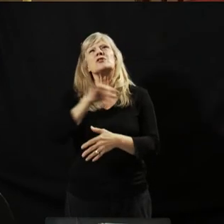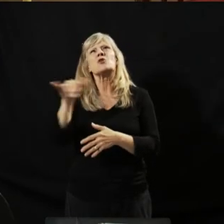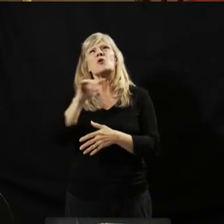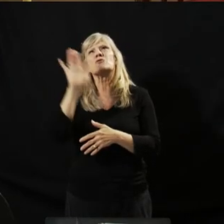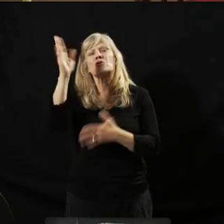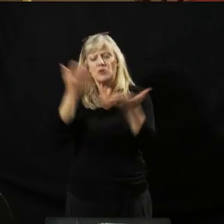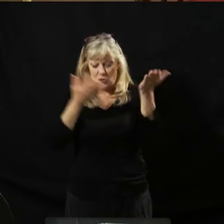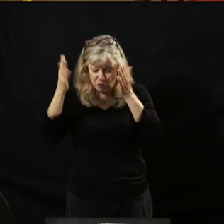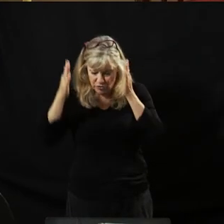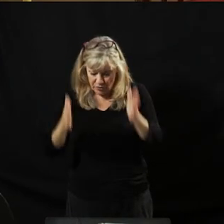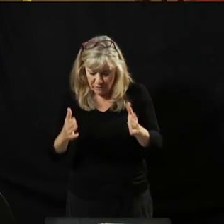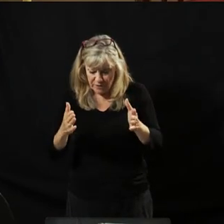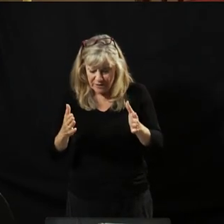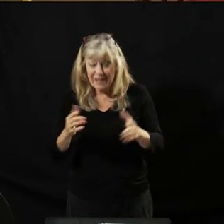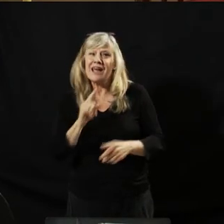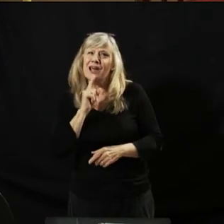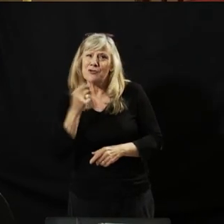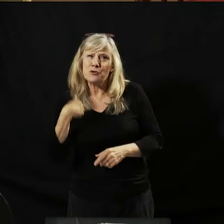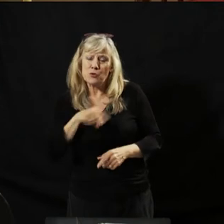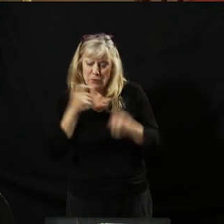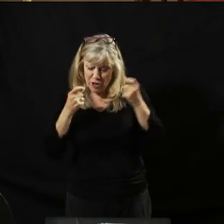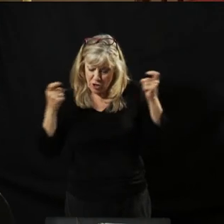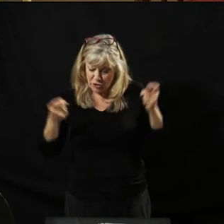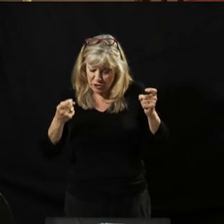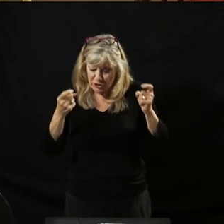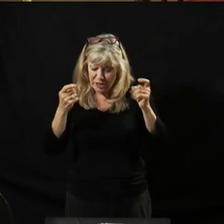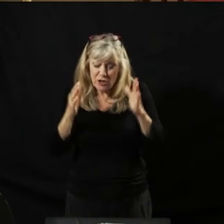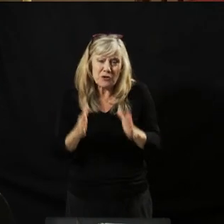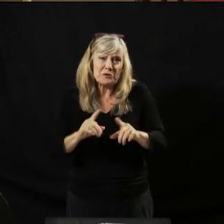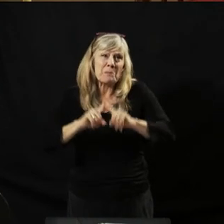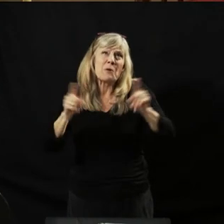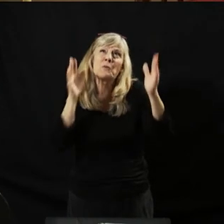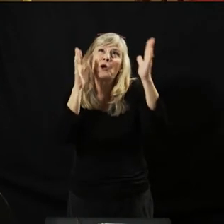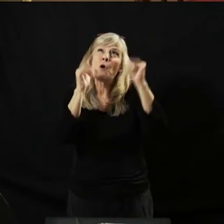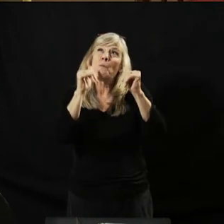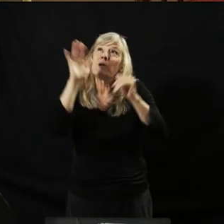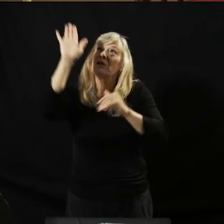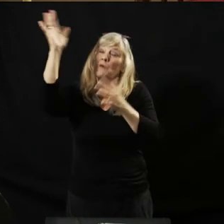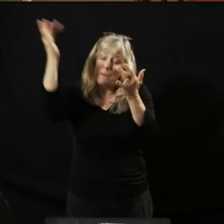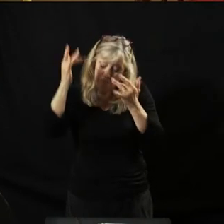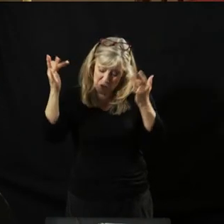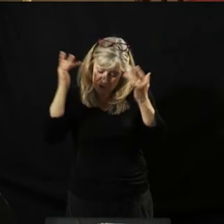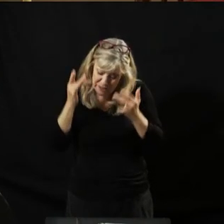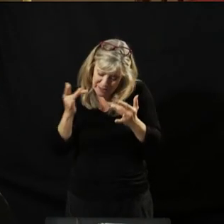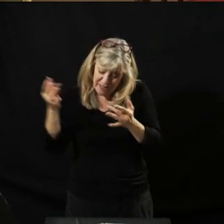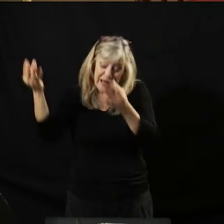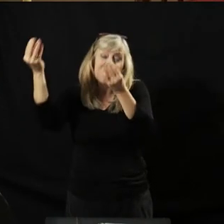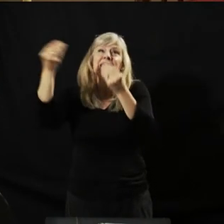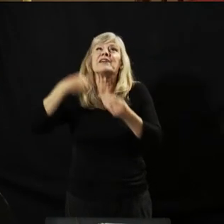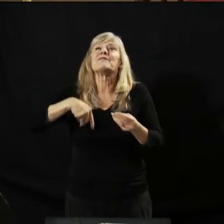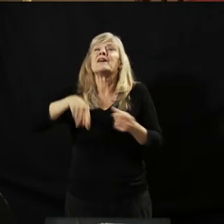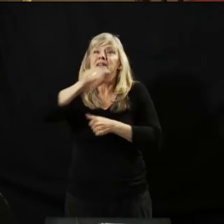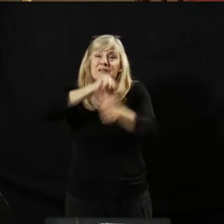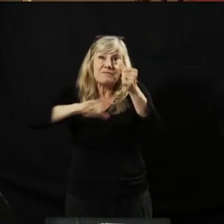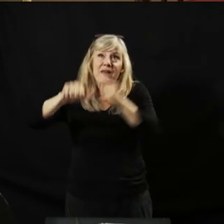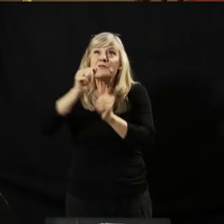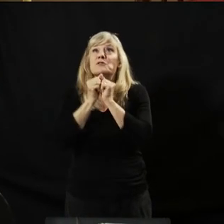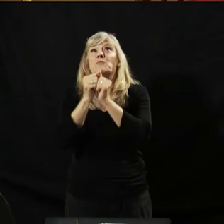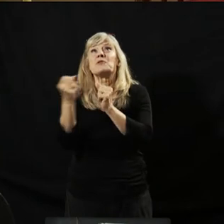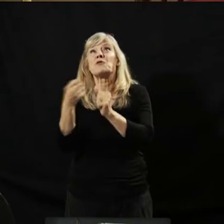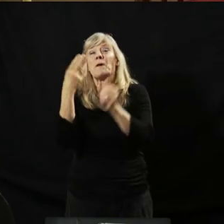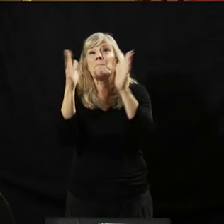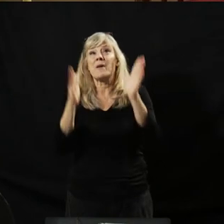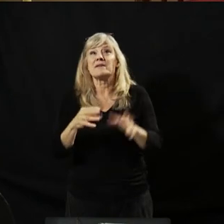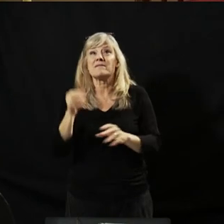servants, who, though sinners, hope in your abundant mercies, graciously grant some share in fellowship with your holy apostles